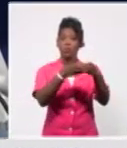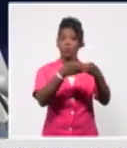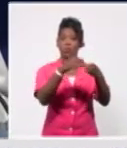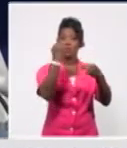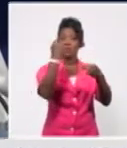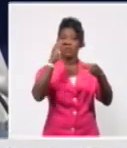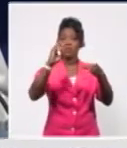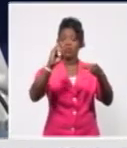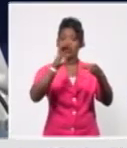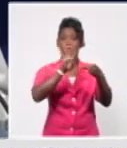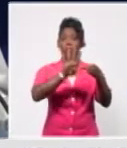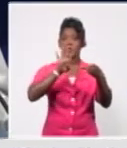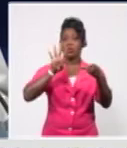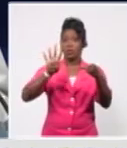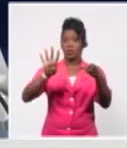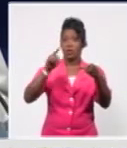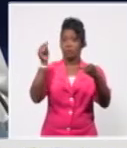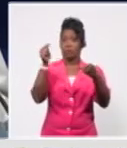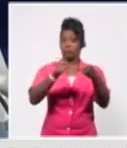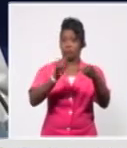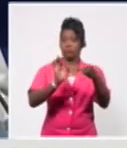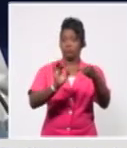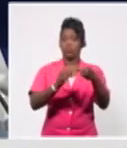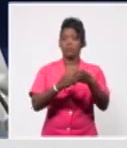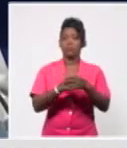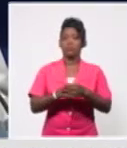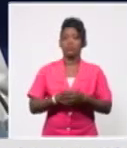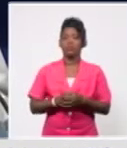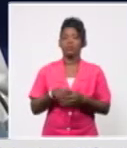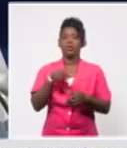are immediately traced and isolated.